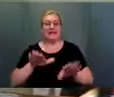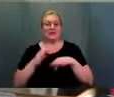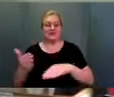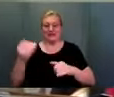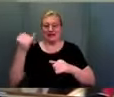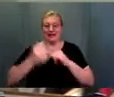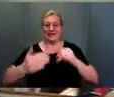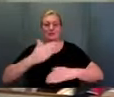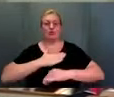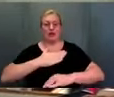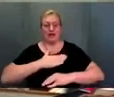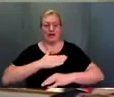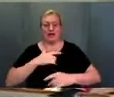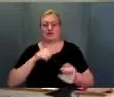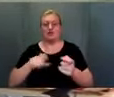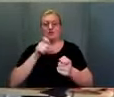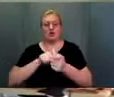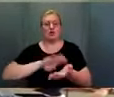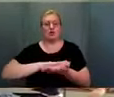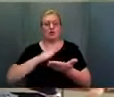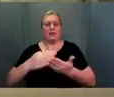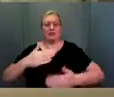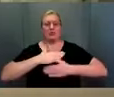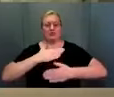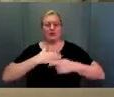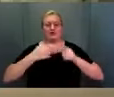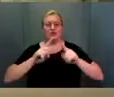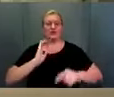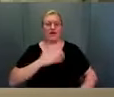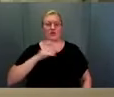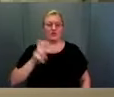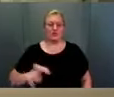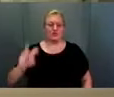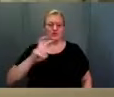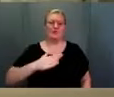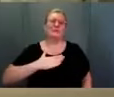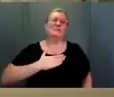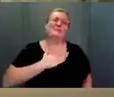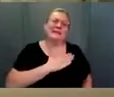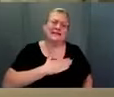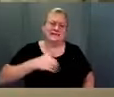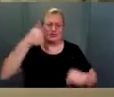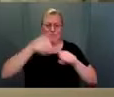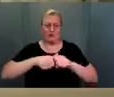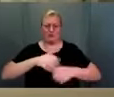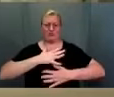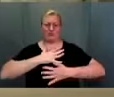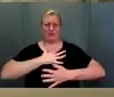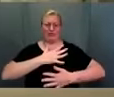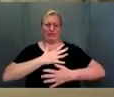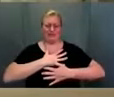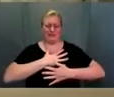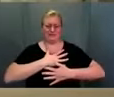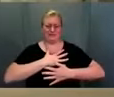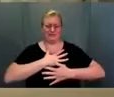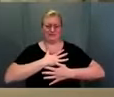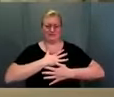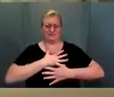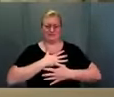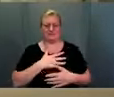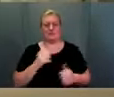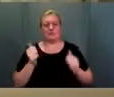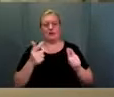So we have only a certain amount of breaths to take within our journey. So please remember to breathe. I know we all like to